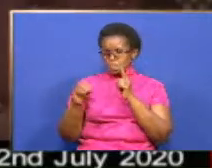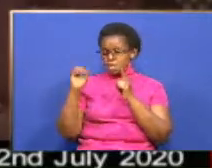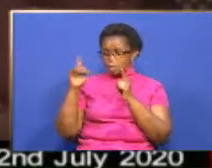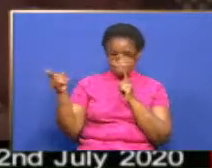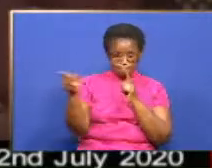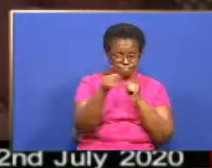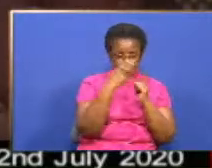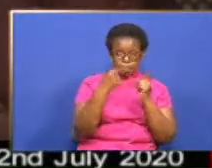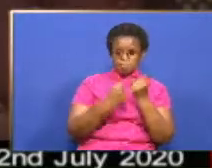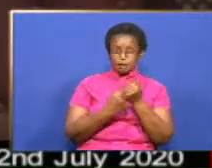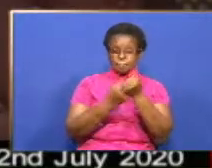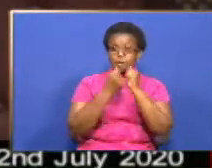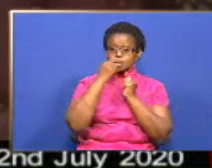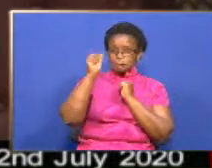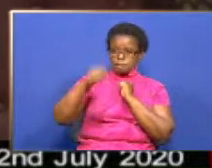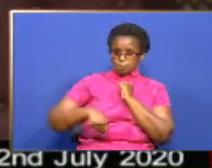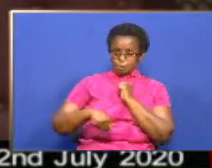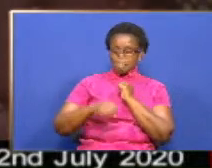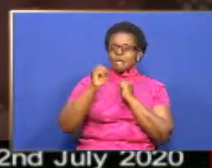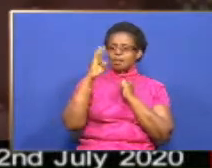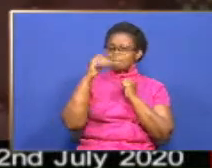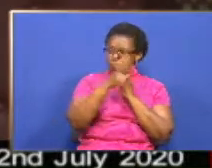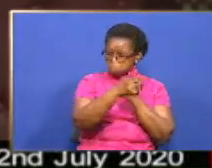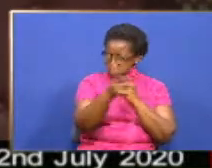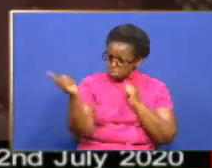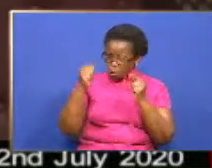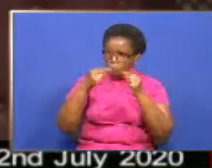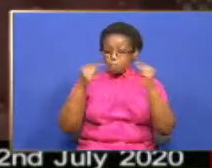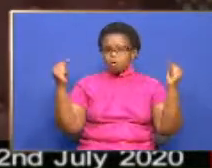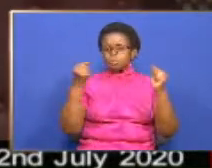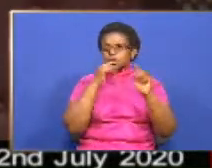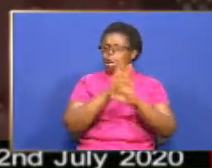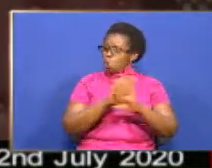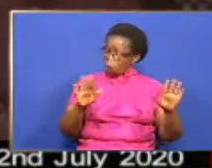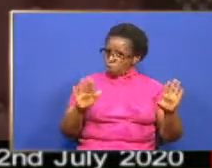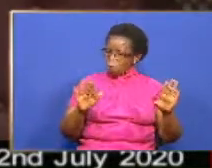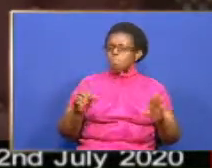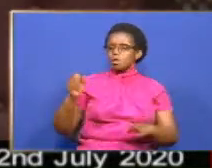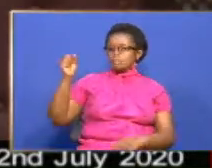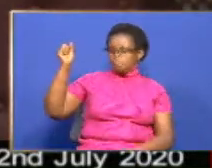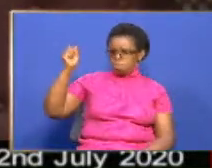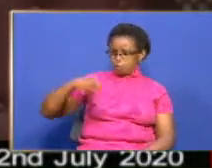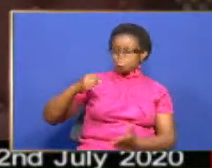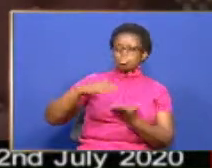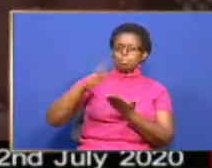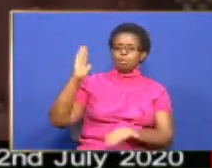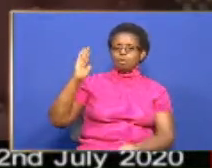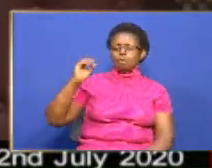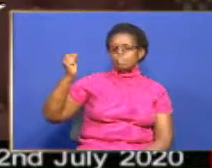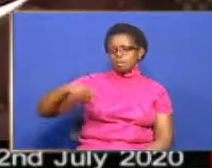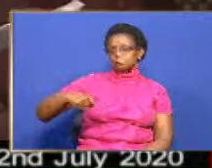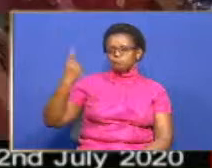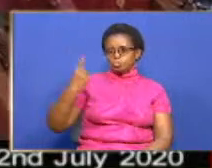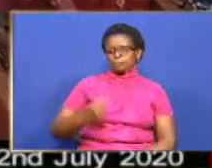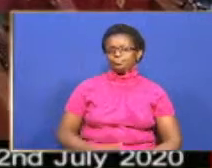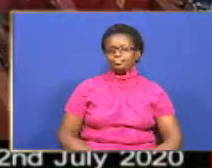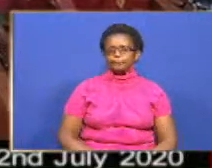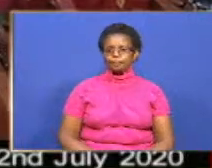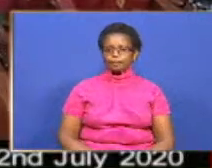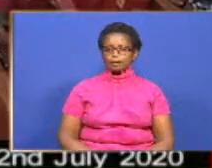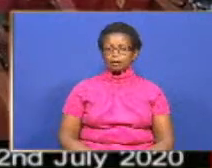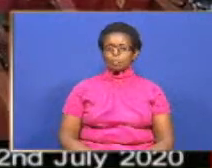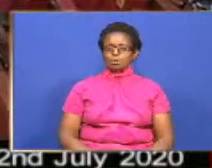as that opinion say aye? As many as the contrary opinion say nay? The ayes have it. Next